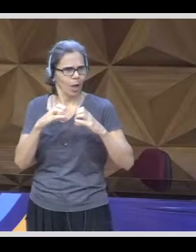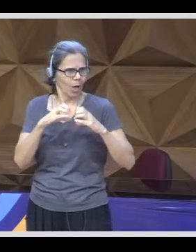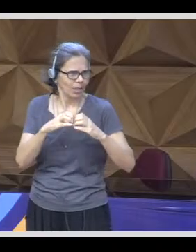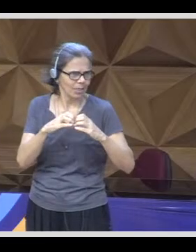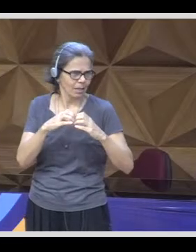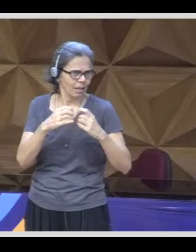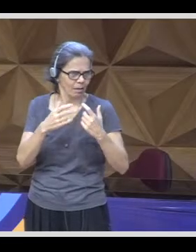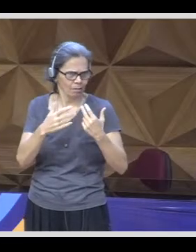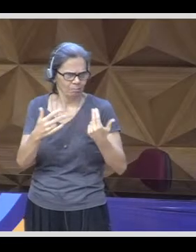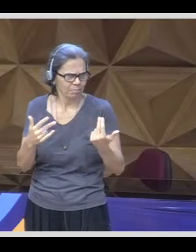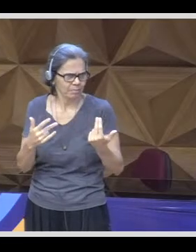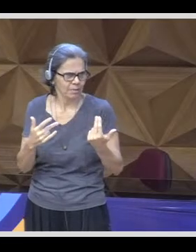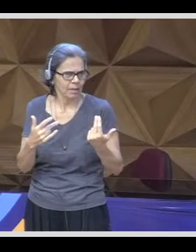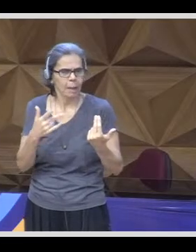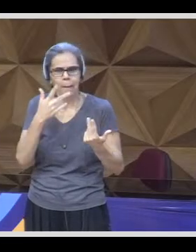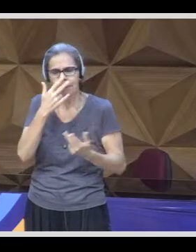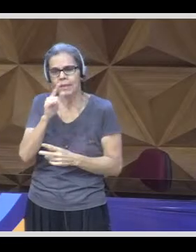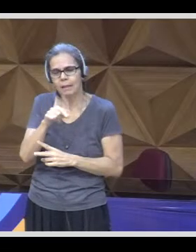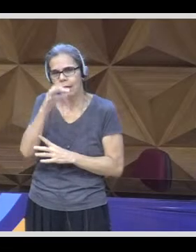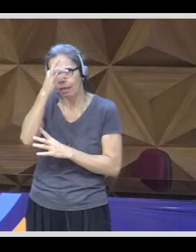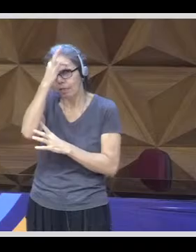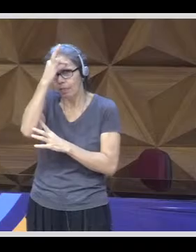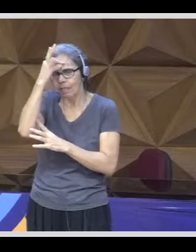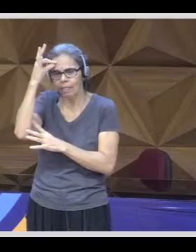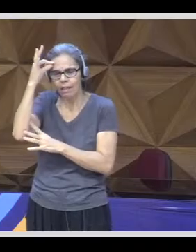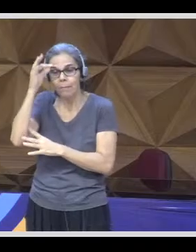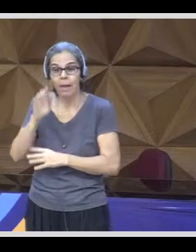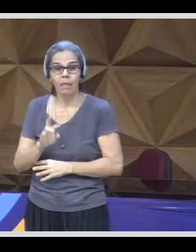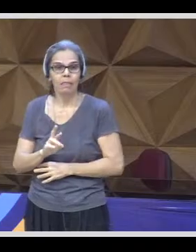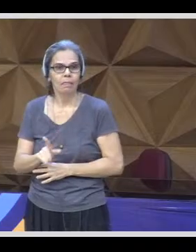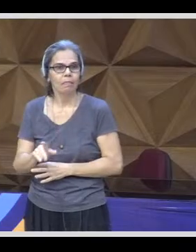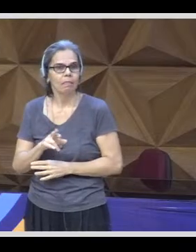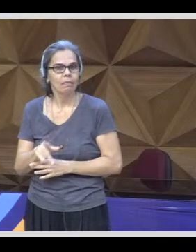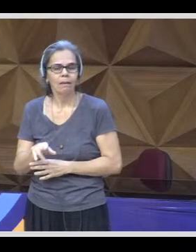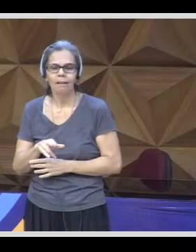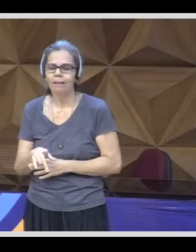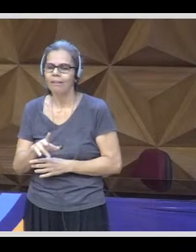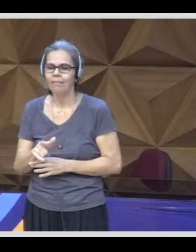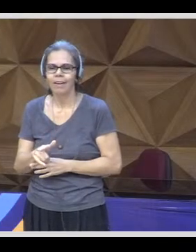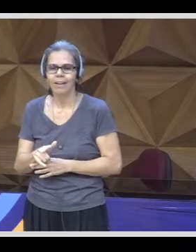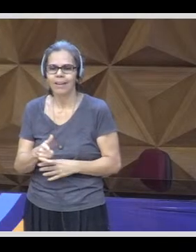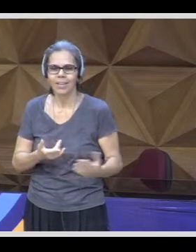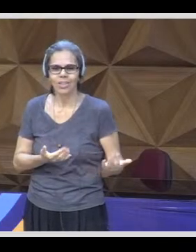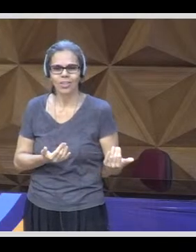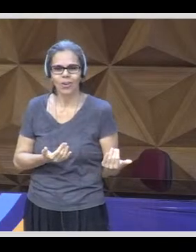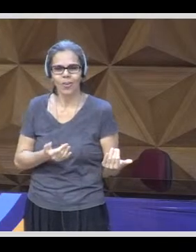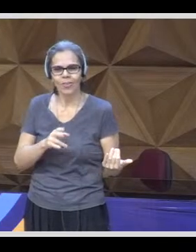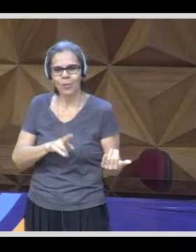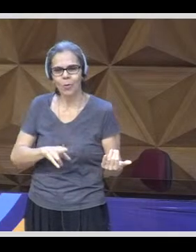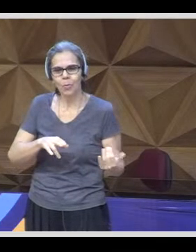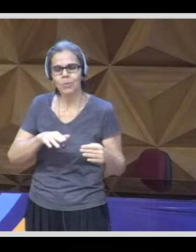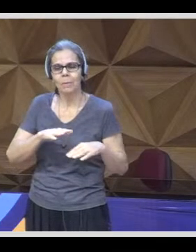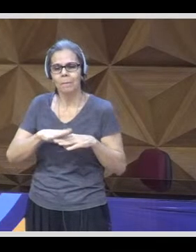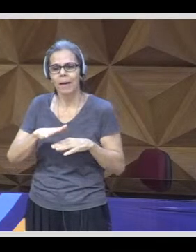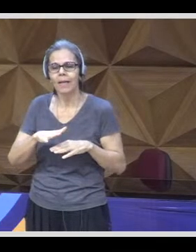commonly used among teens in reference to sexting and sexualized content.